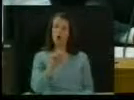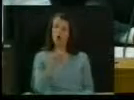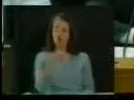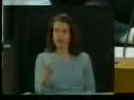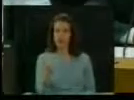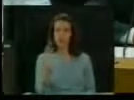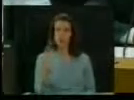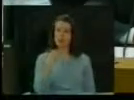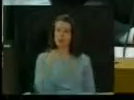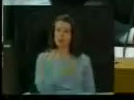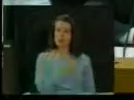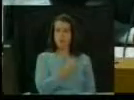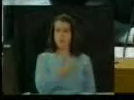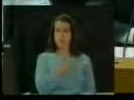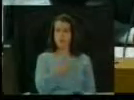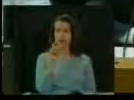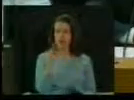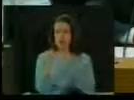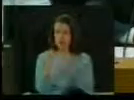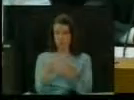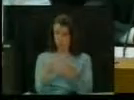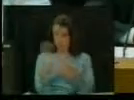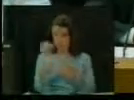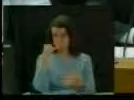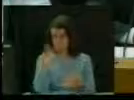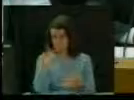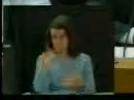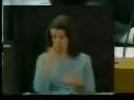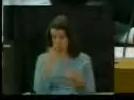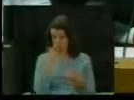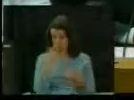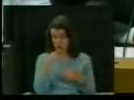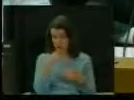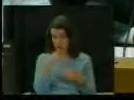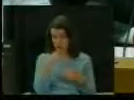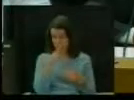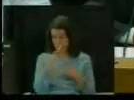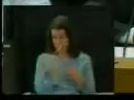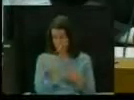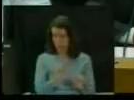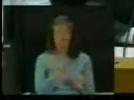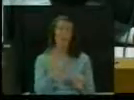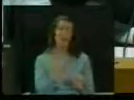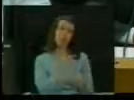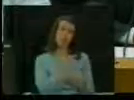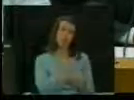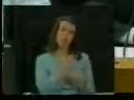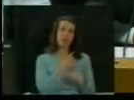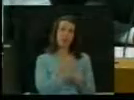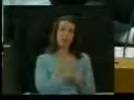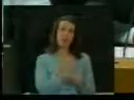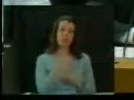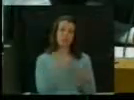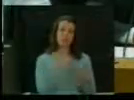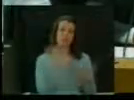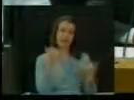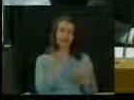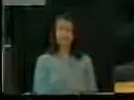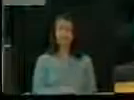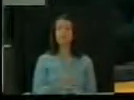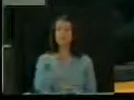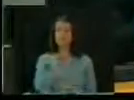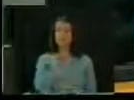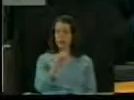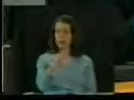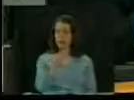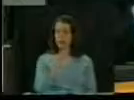ethics panel, and she called and asked if it would be appropriate for her to speak on this, and if it's appropriate, Mr. Chairman, I'd like to ask her to speak at this time. Okay,